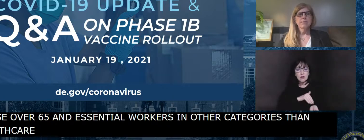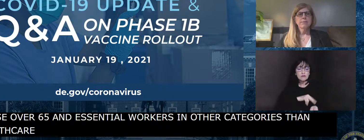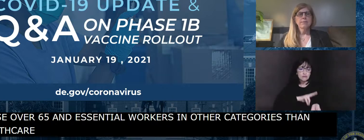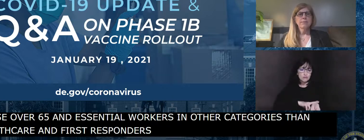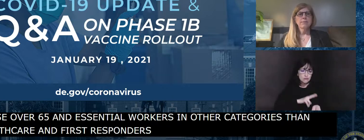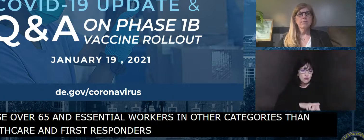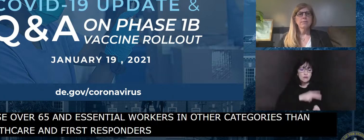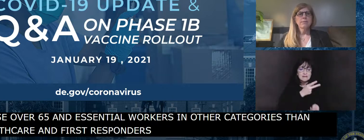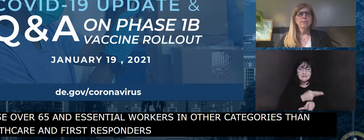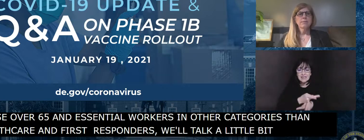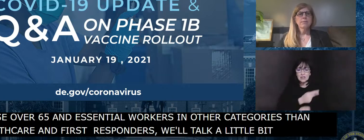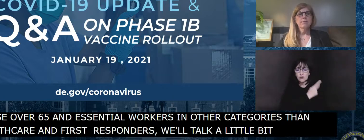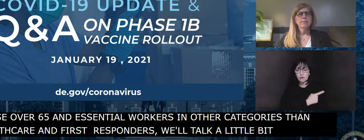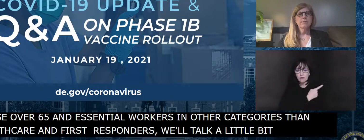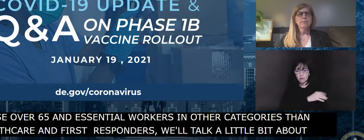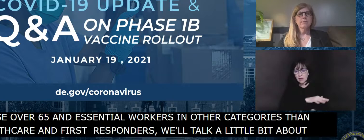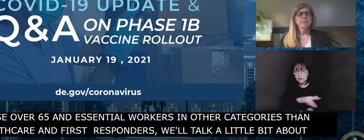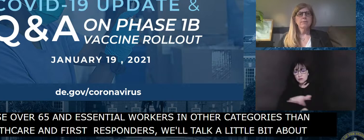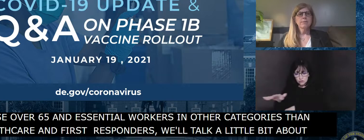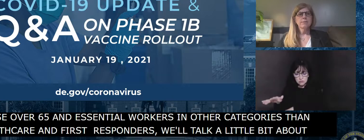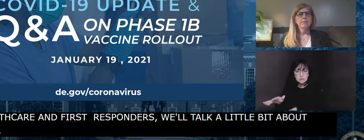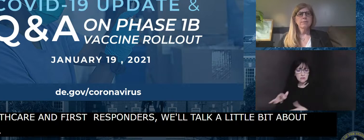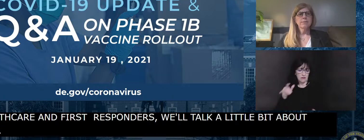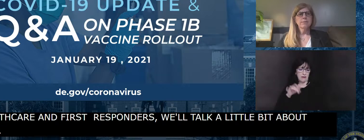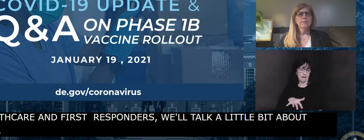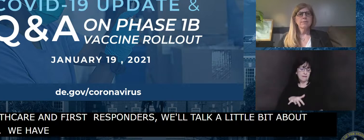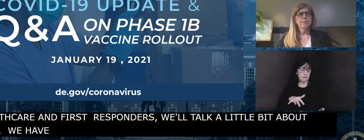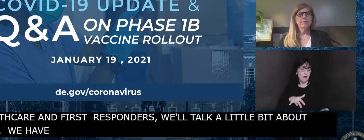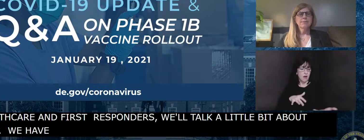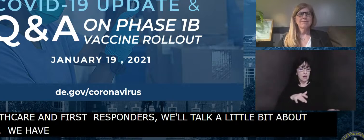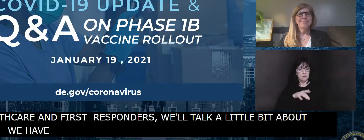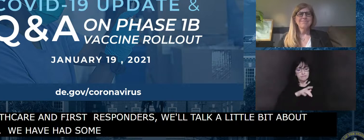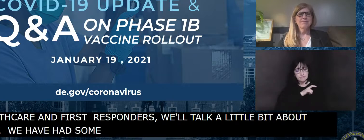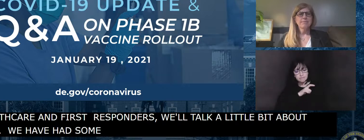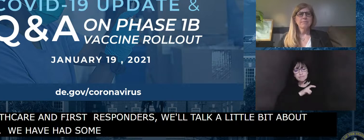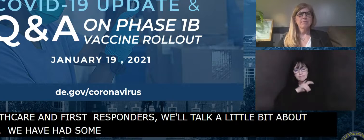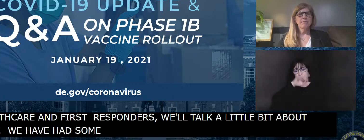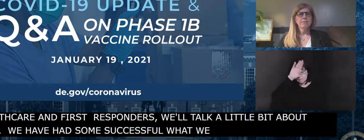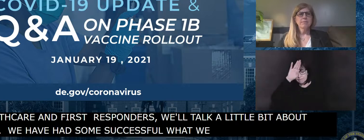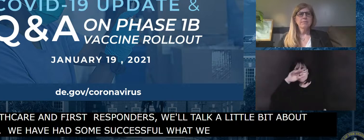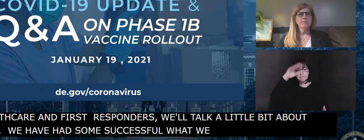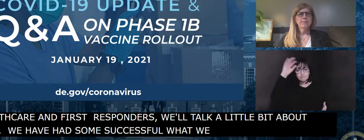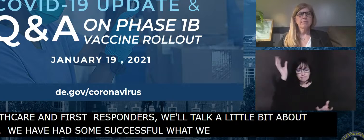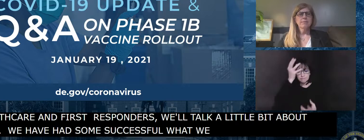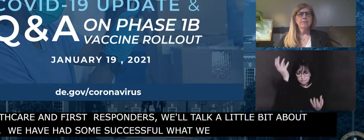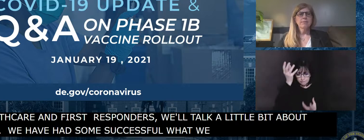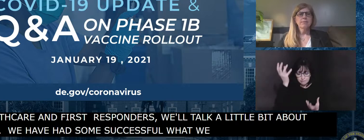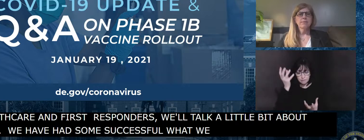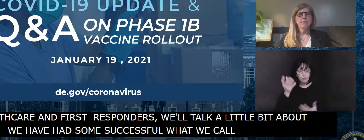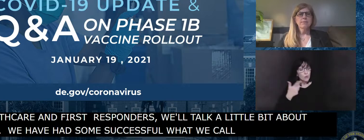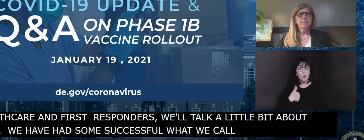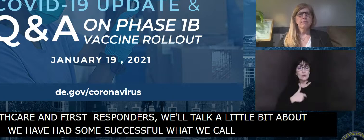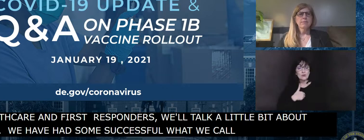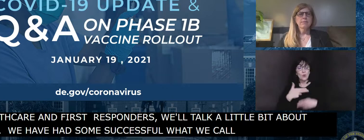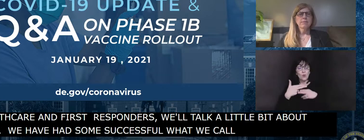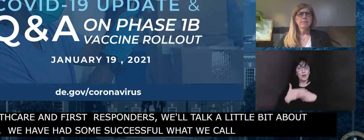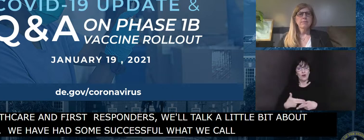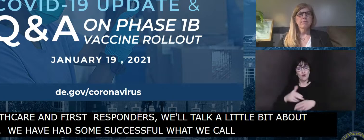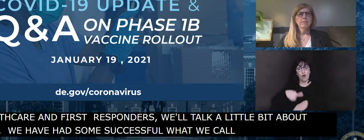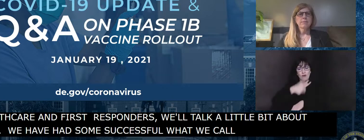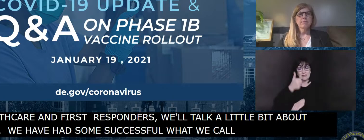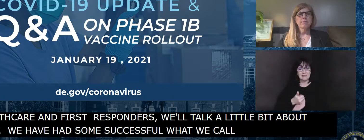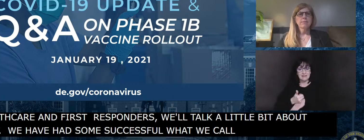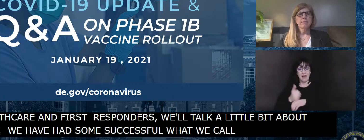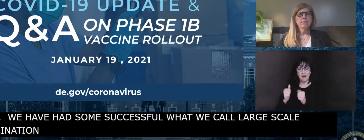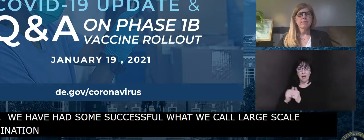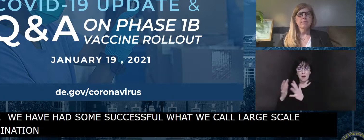some successful, what we call pods, or large-scale vaccination venues,